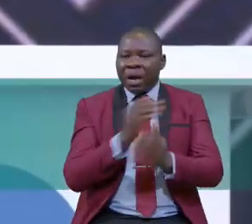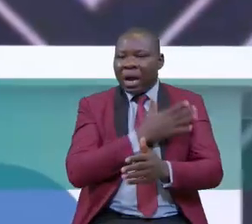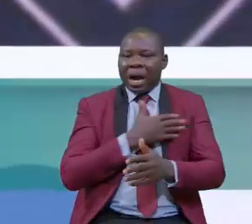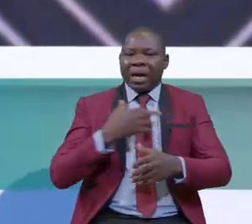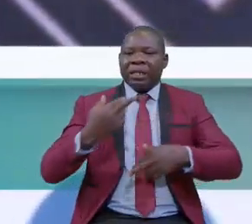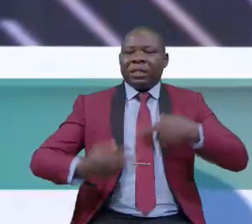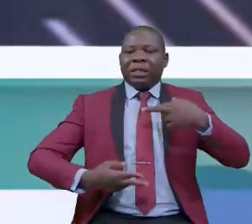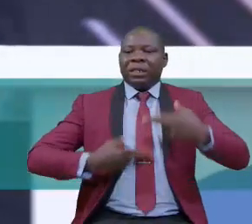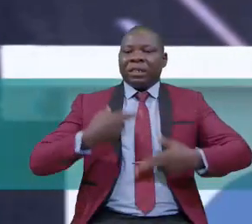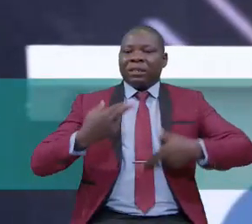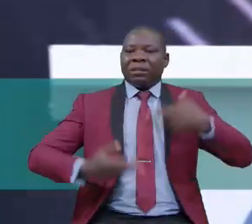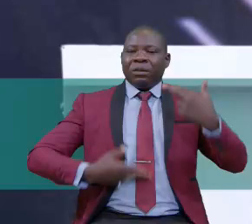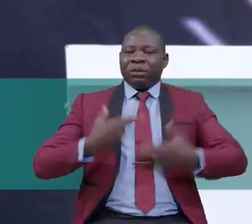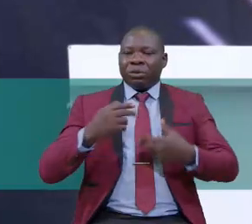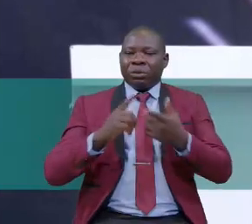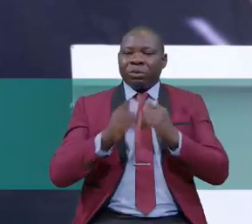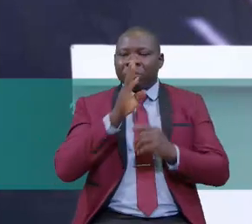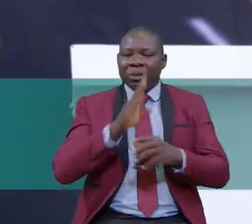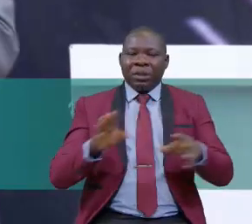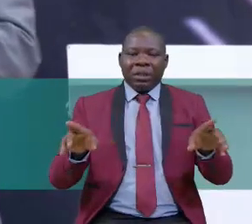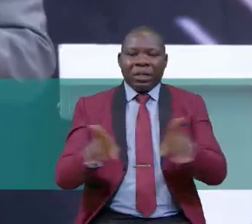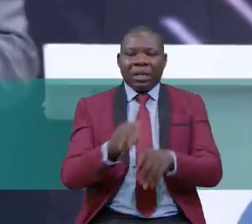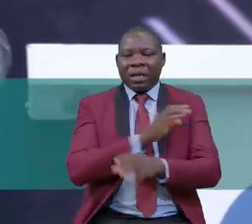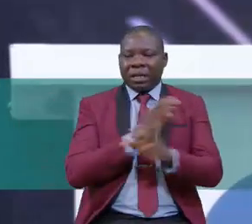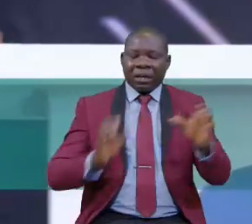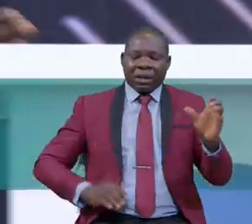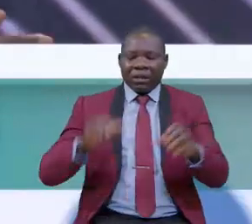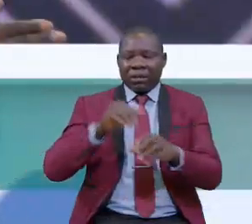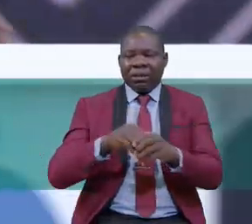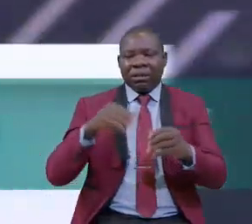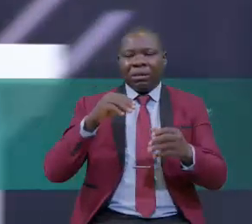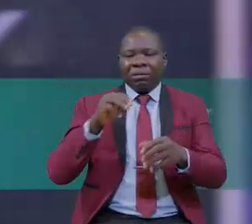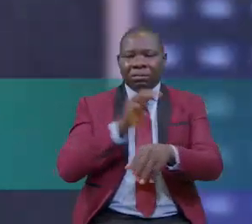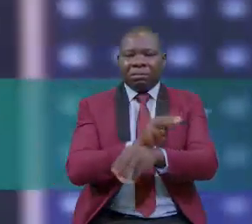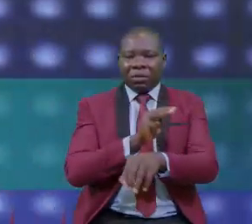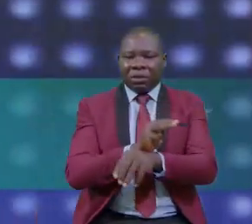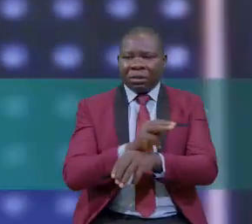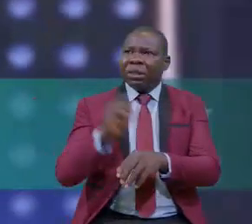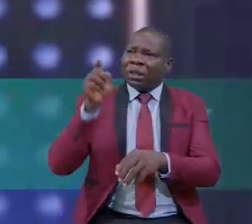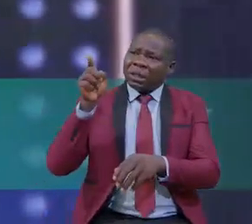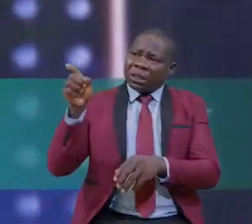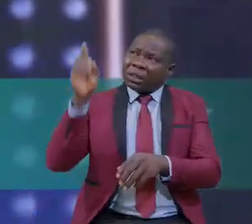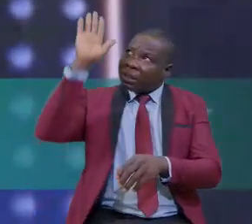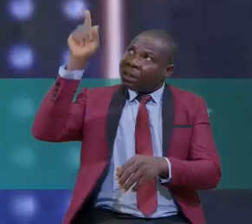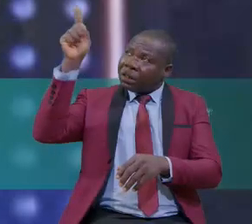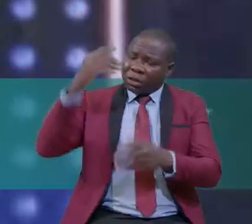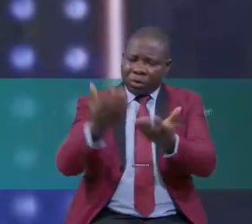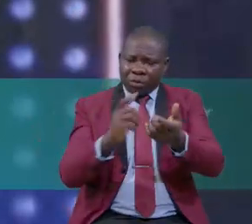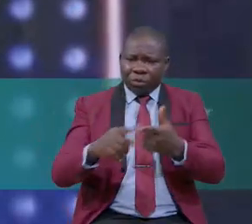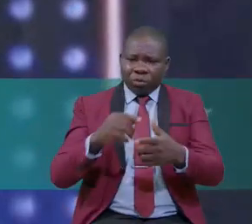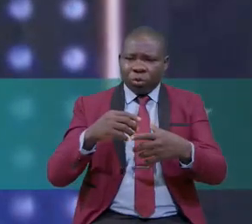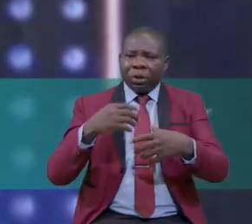us like himself so that we are Christ-like. And let's look at that again